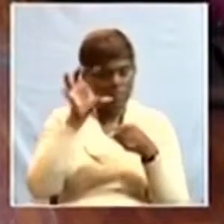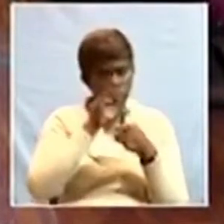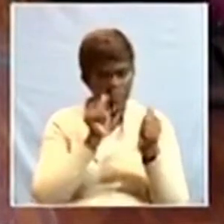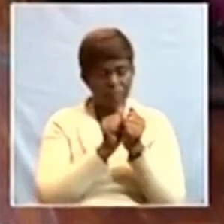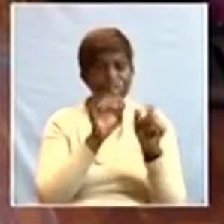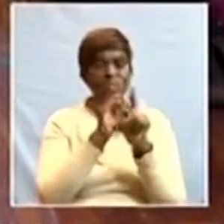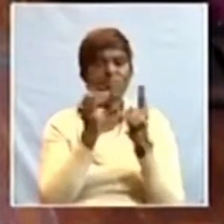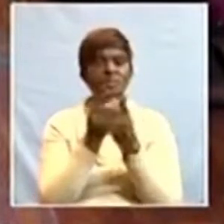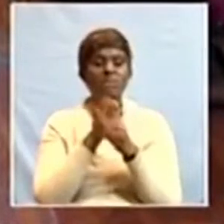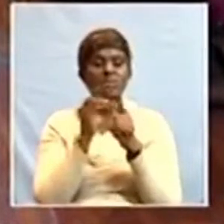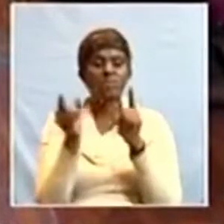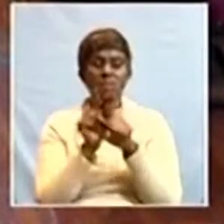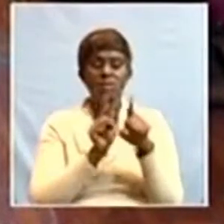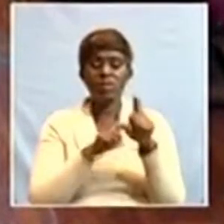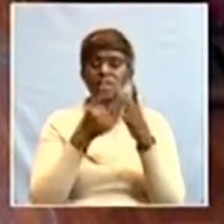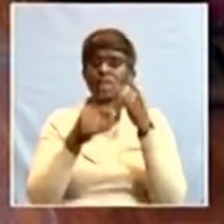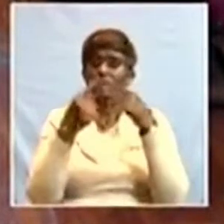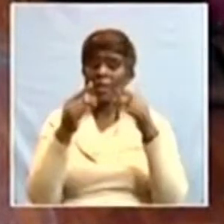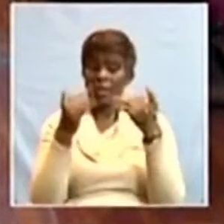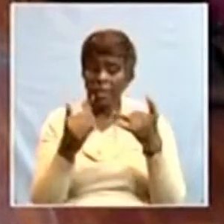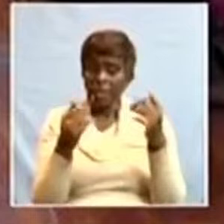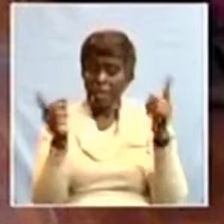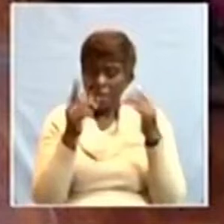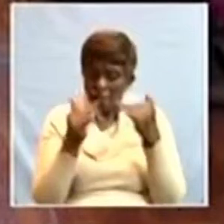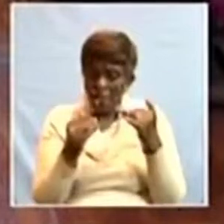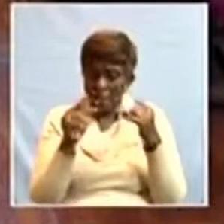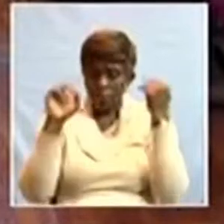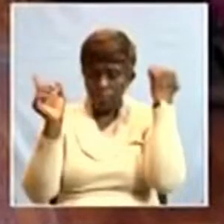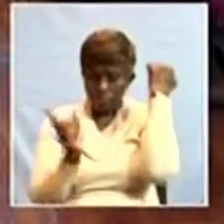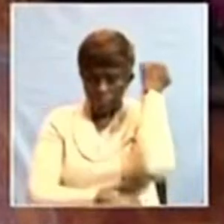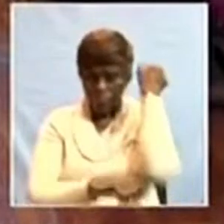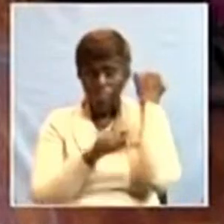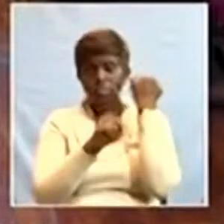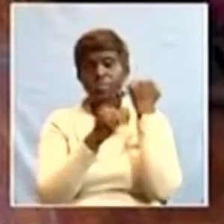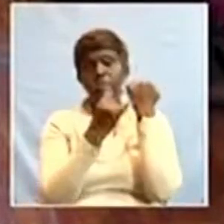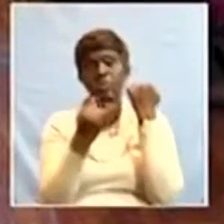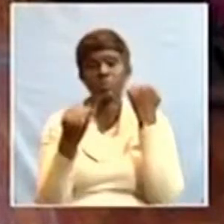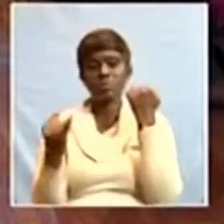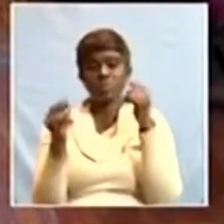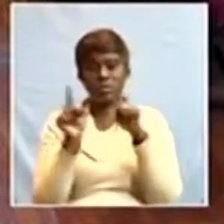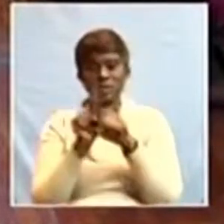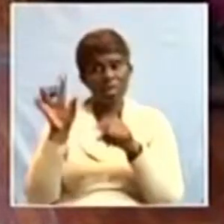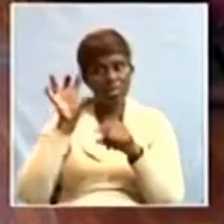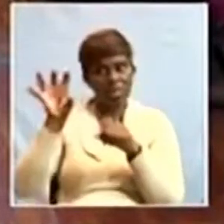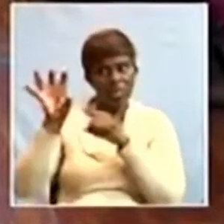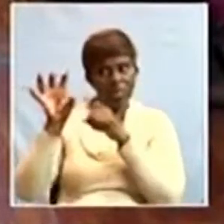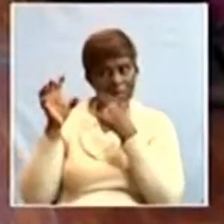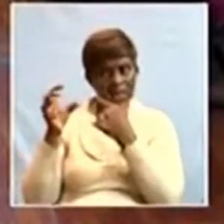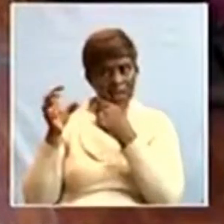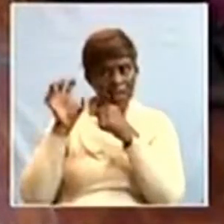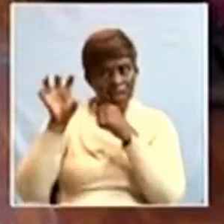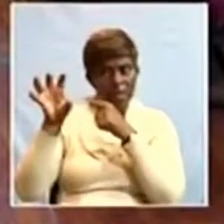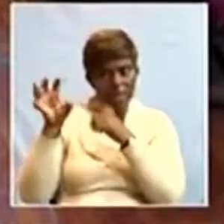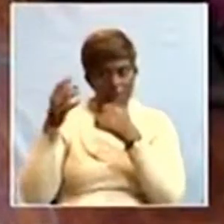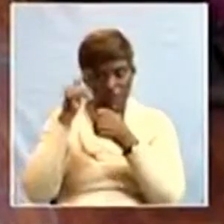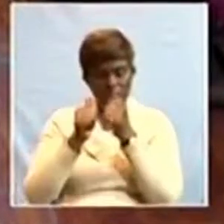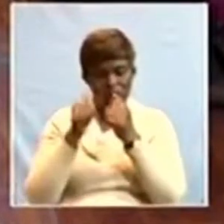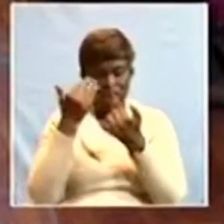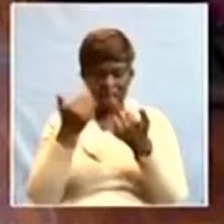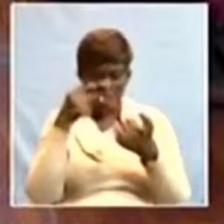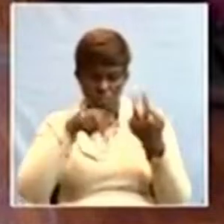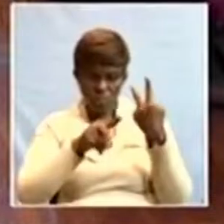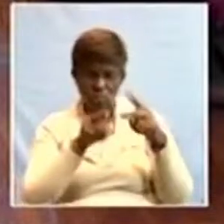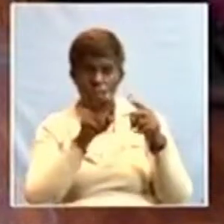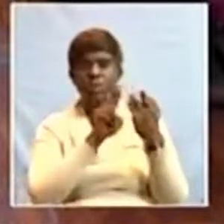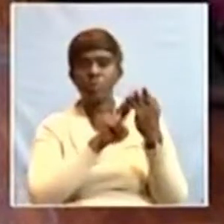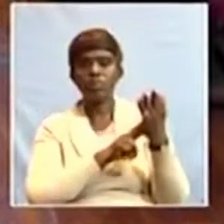districts. And what is happening now is when it comes to disciplinary issues, the province now, because it's dual reporting, they report